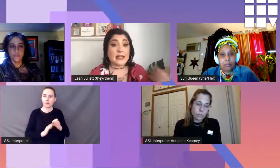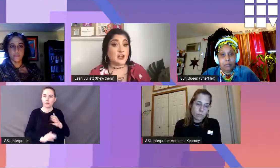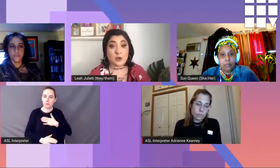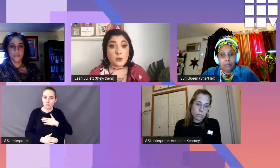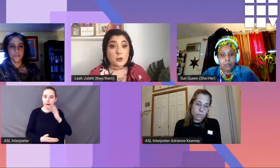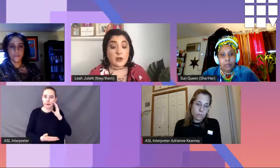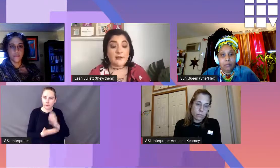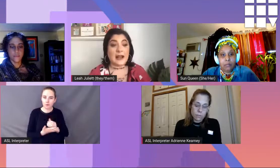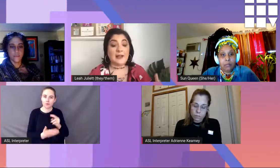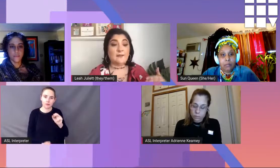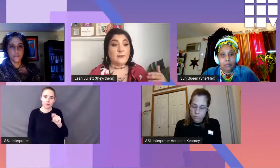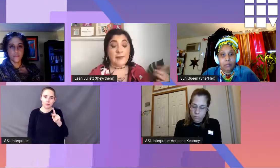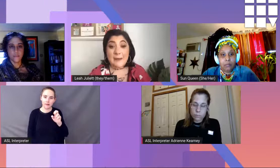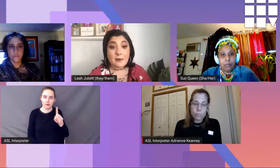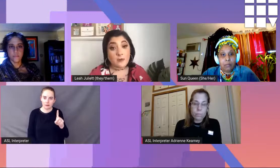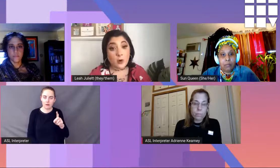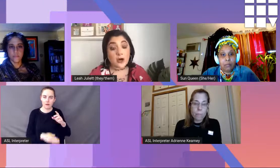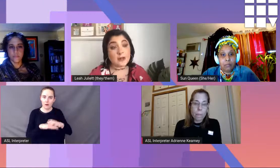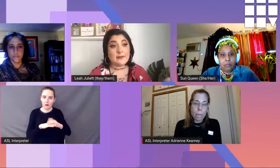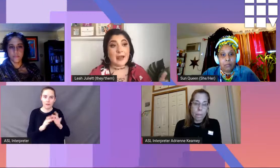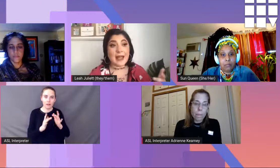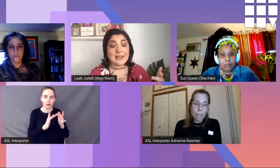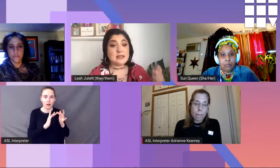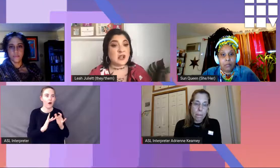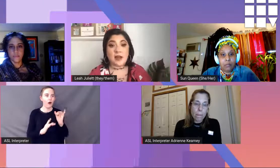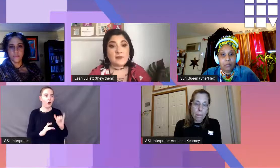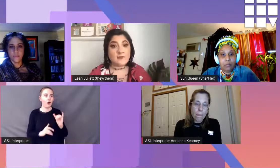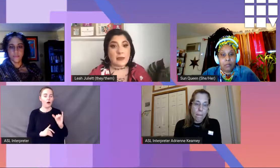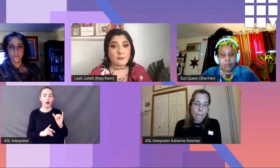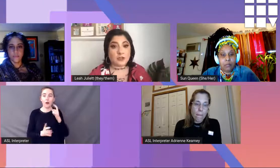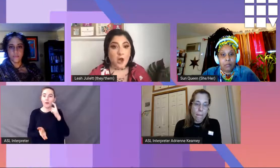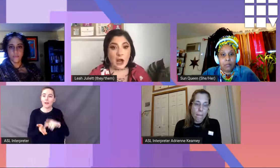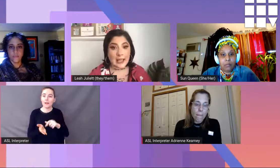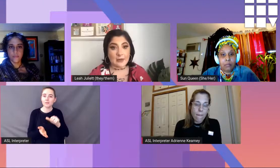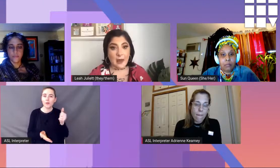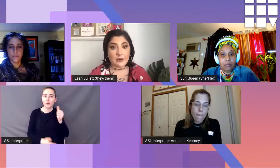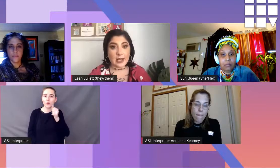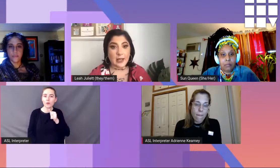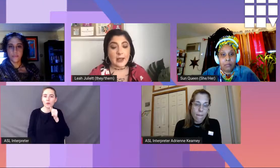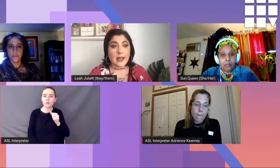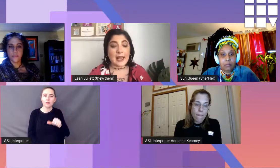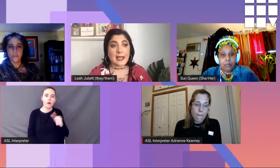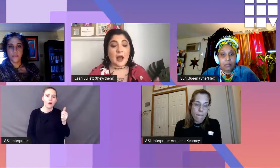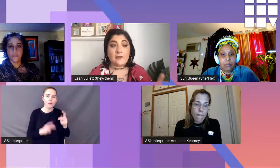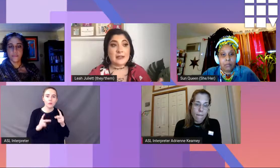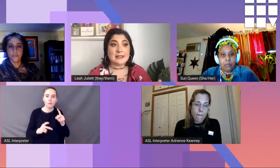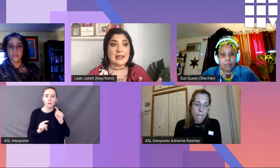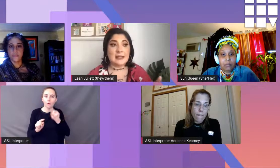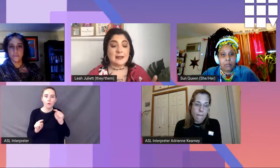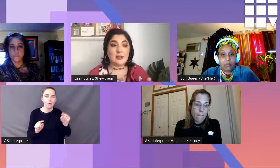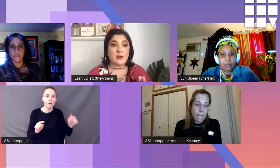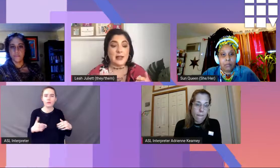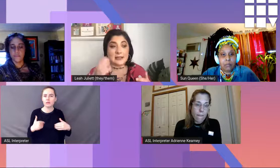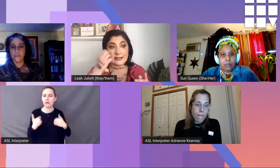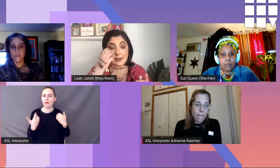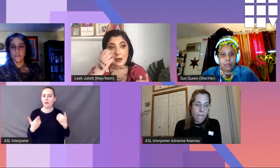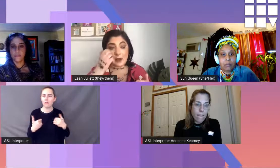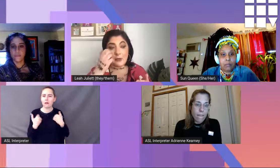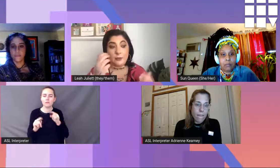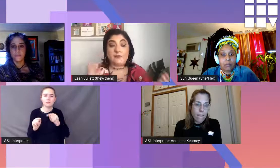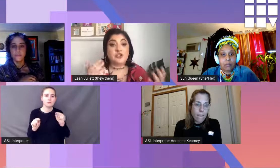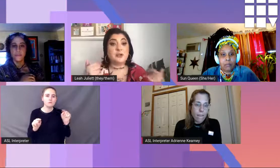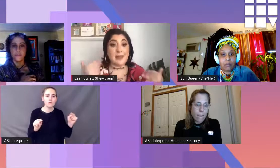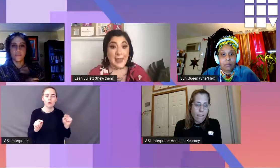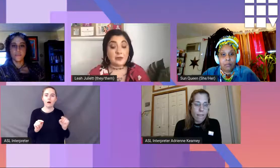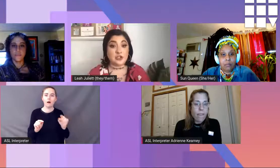that I knew, that I've met before, and none of them were talking about it. And obviously, it's